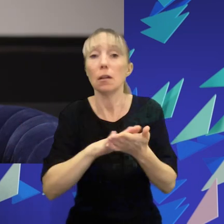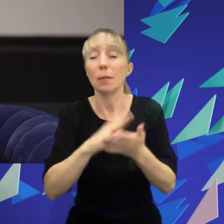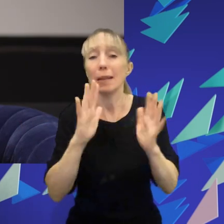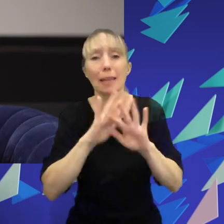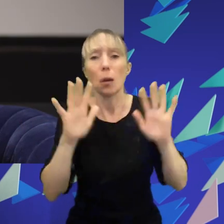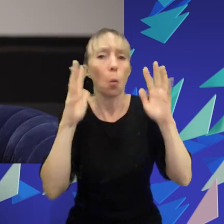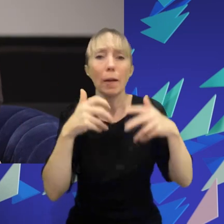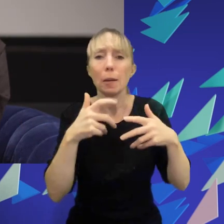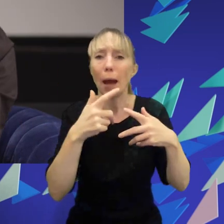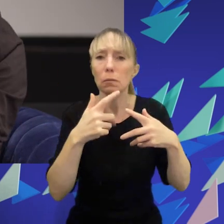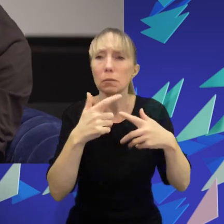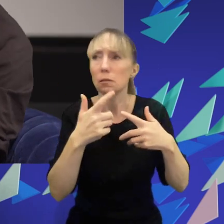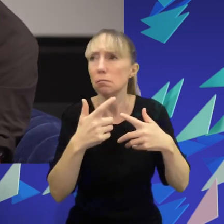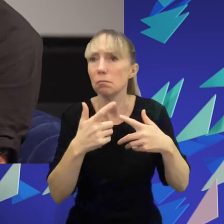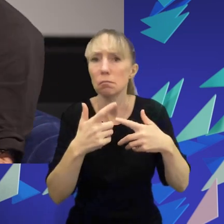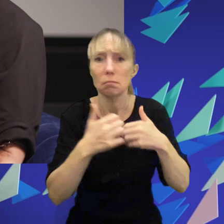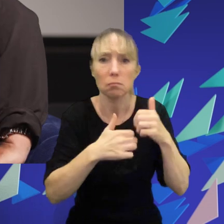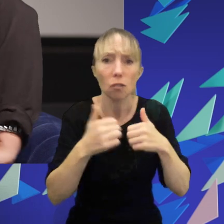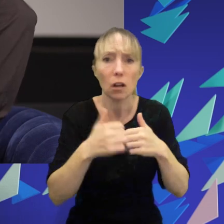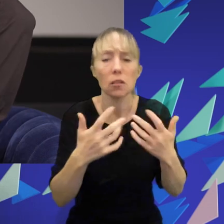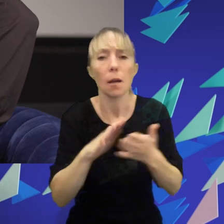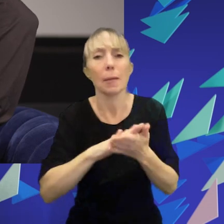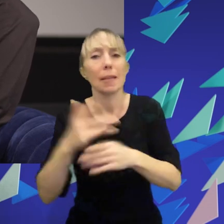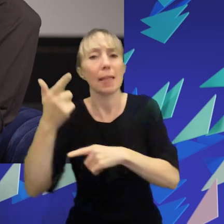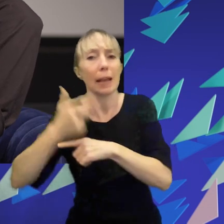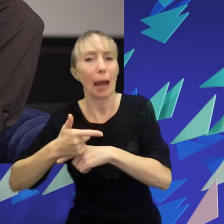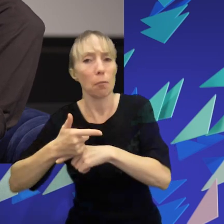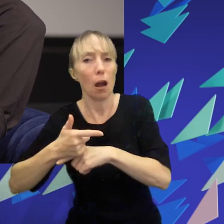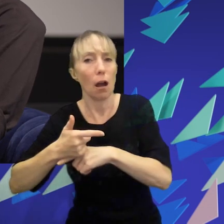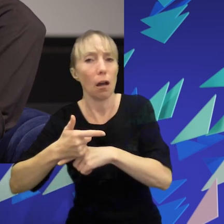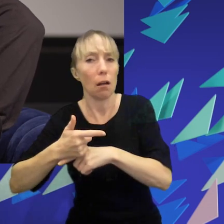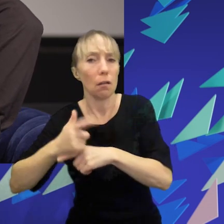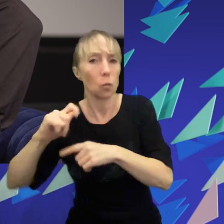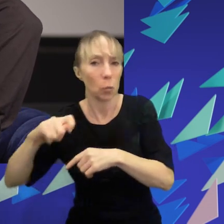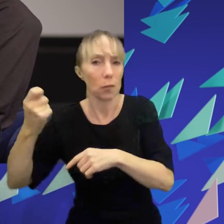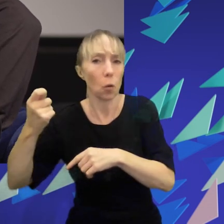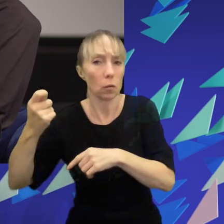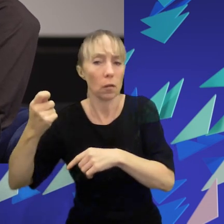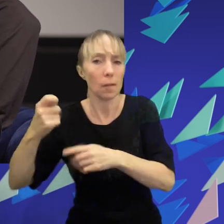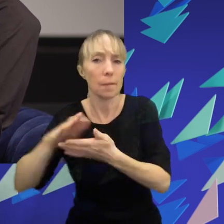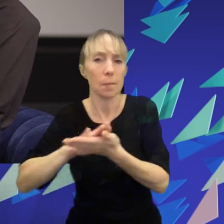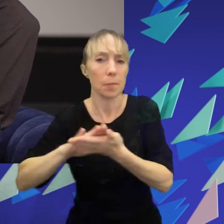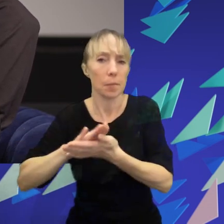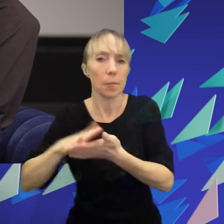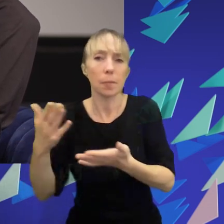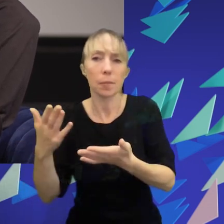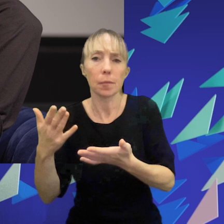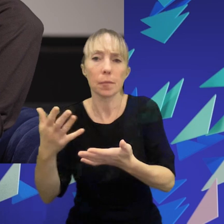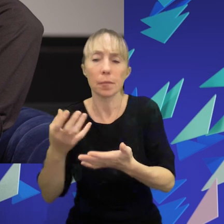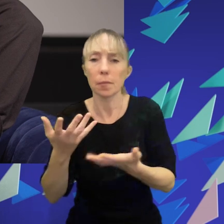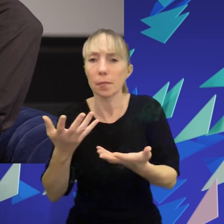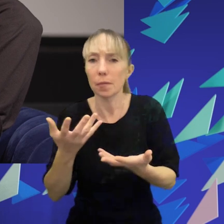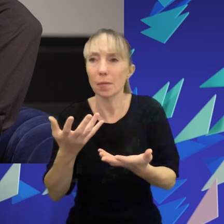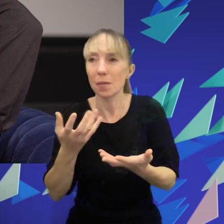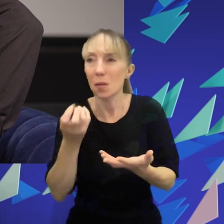not worried about that. And then you have the camera, and when that turns, you have the beauty of the